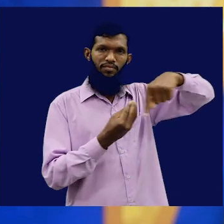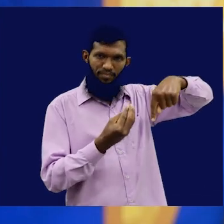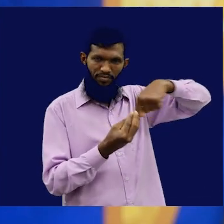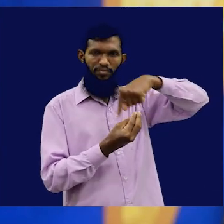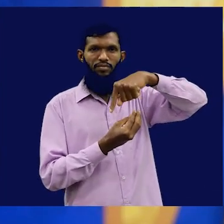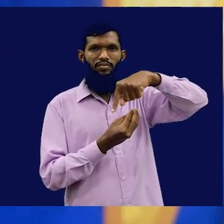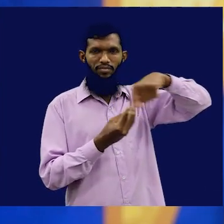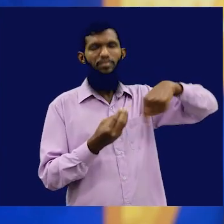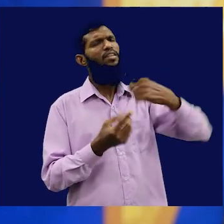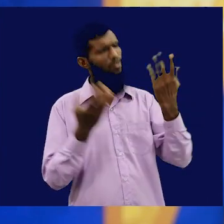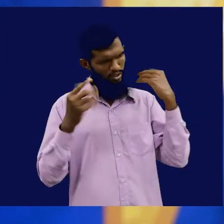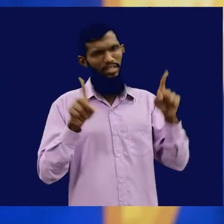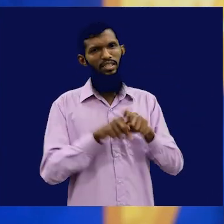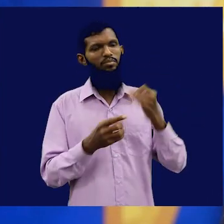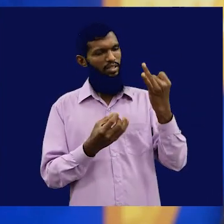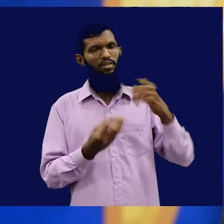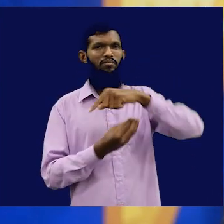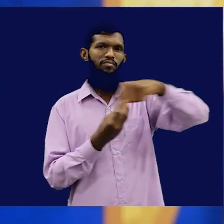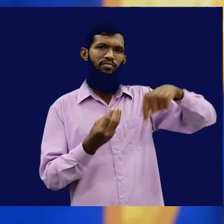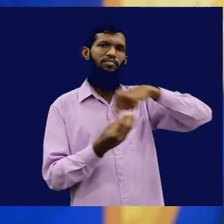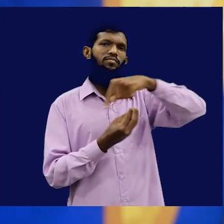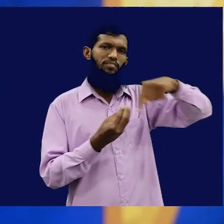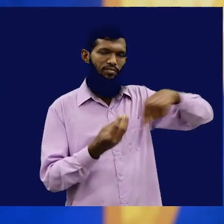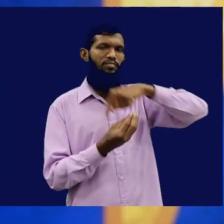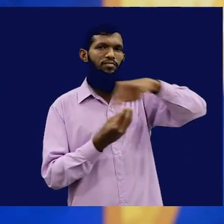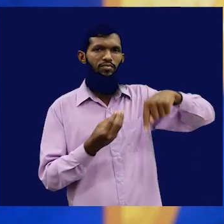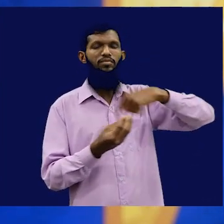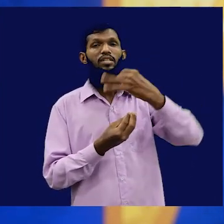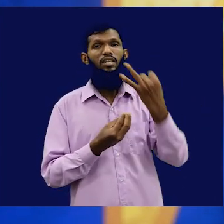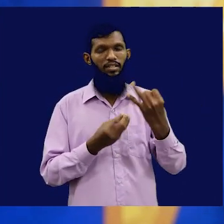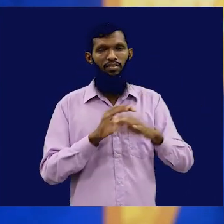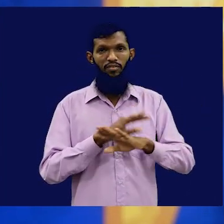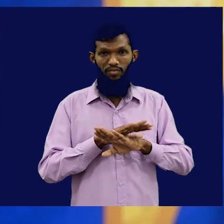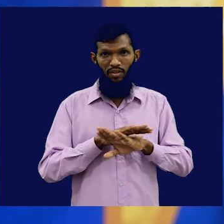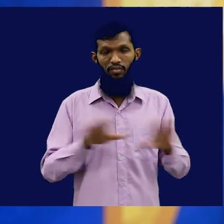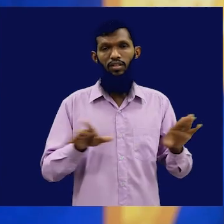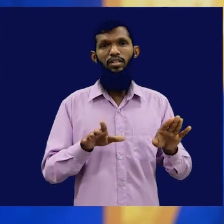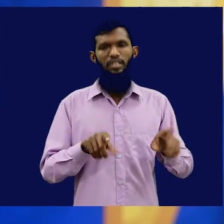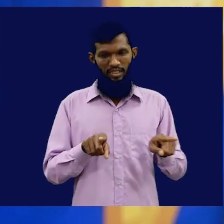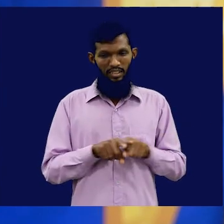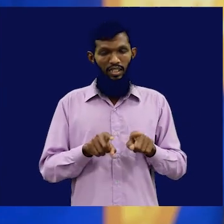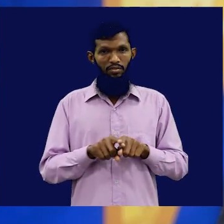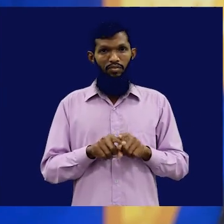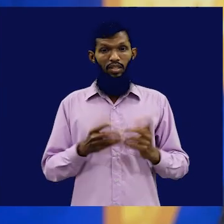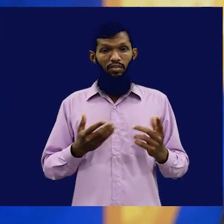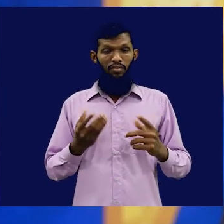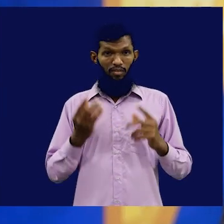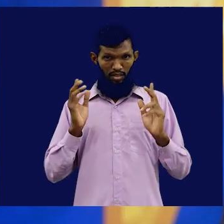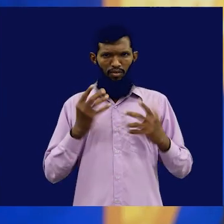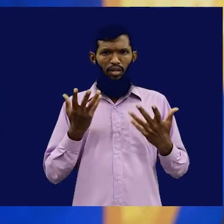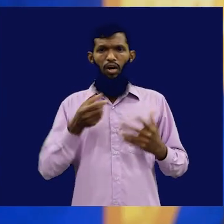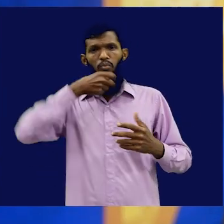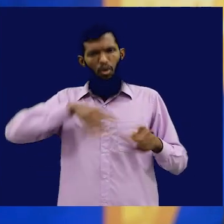Ifadah, that is done or performed as usual, that is 7 rounds around the Kaaba. Prophet sallallahu alayhi wa sallam also